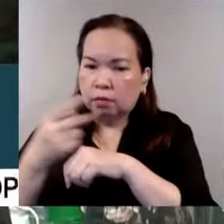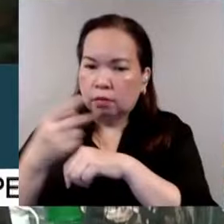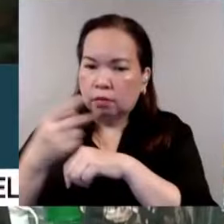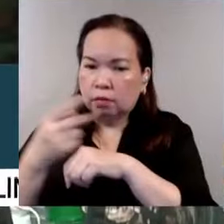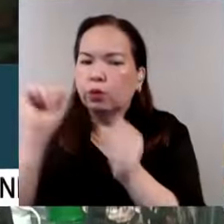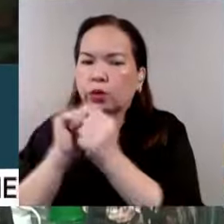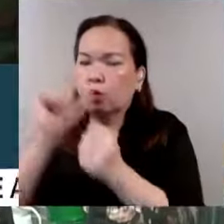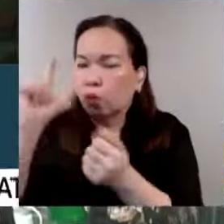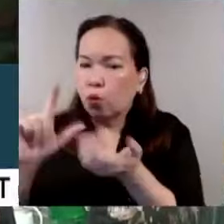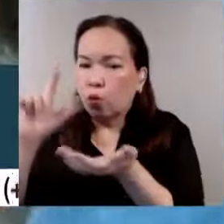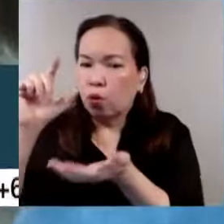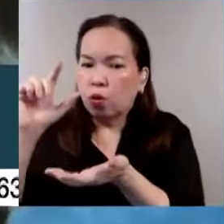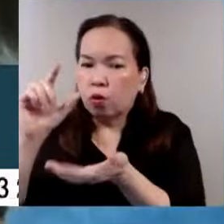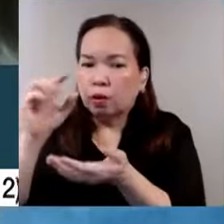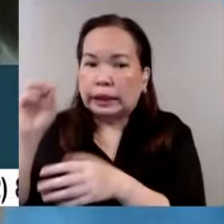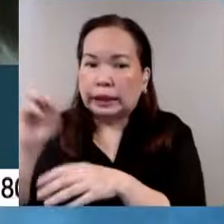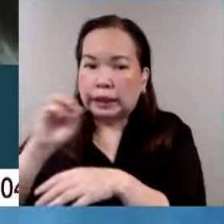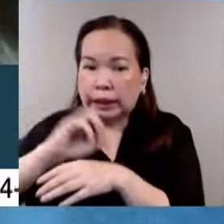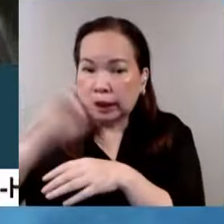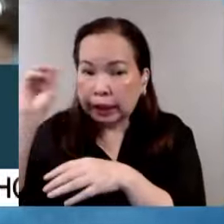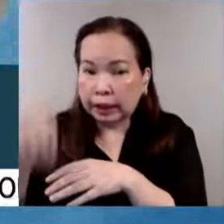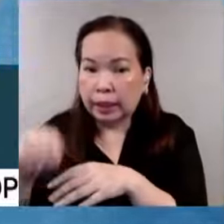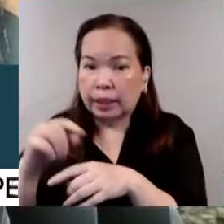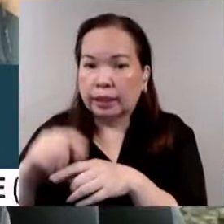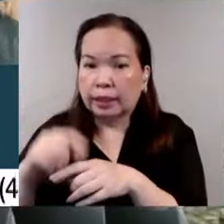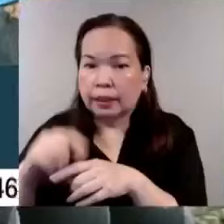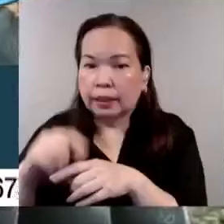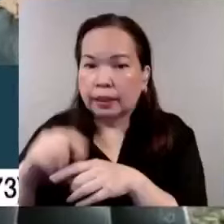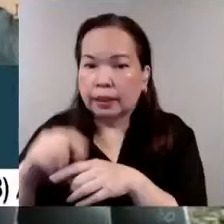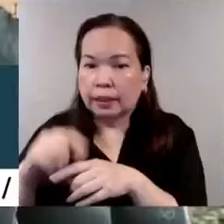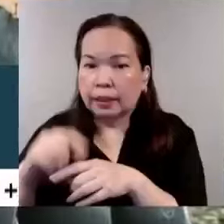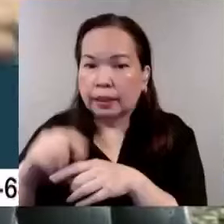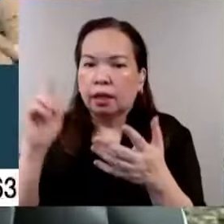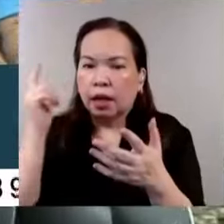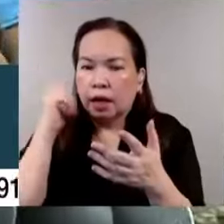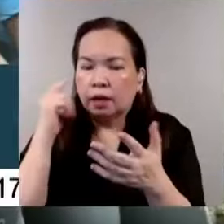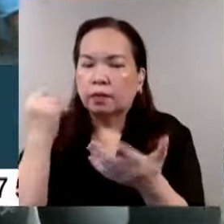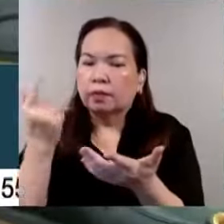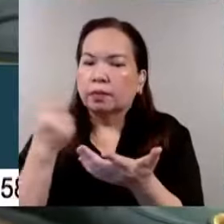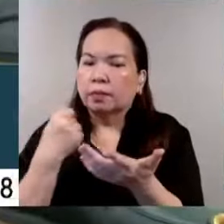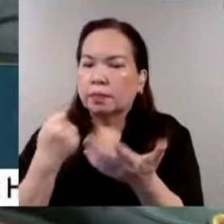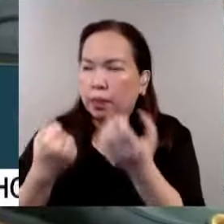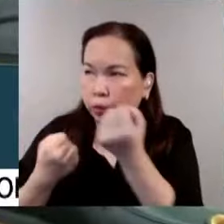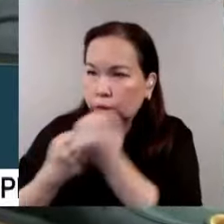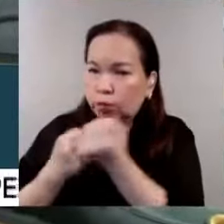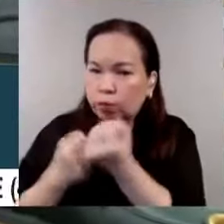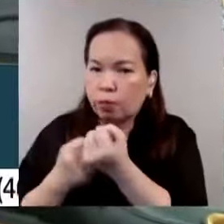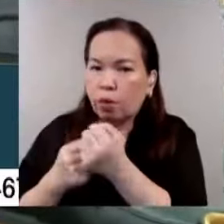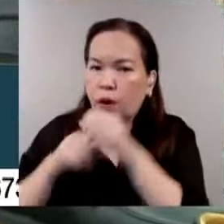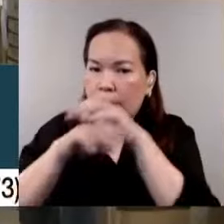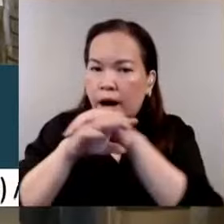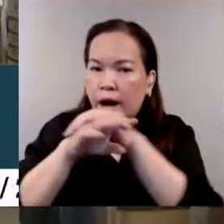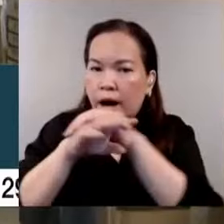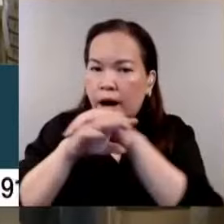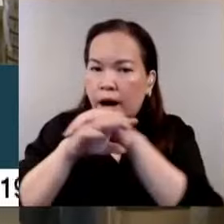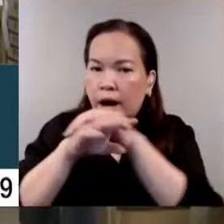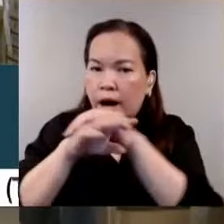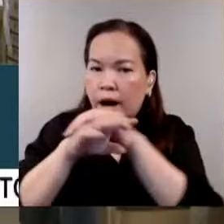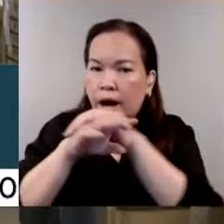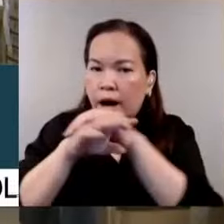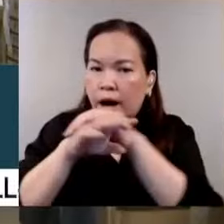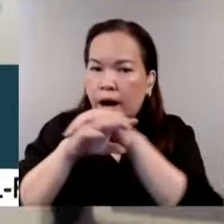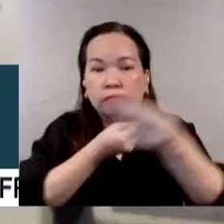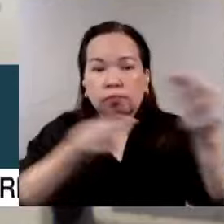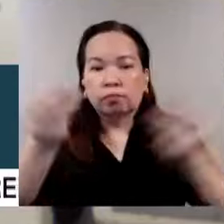It also states that the government will help facilitate access to domestic and international markets for Philippine products and establish a